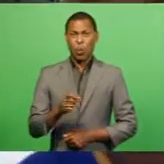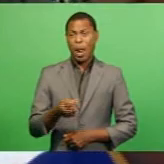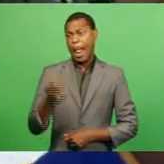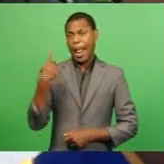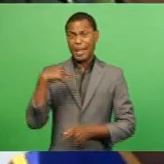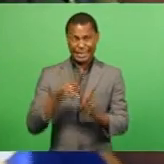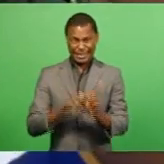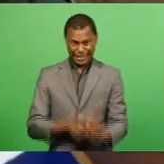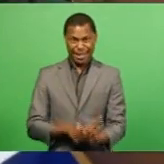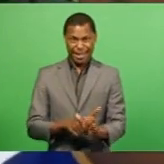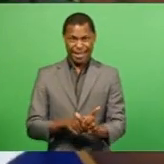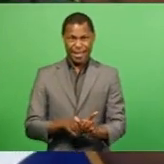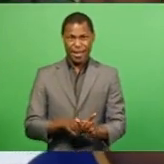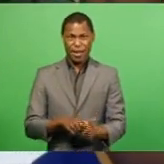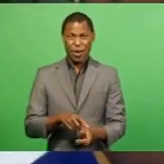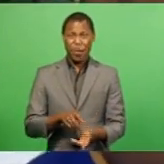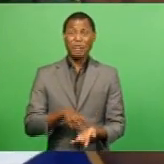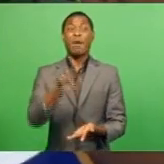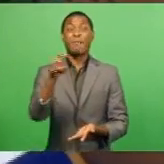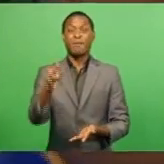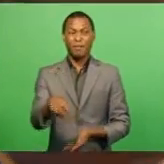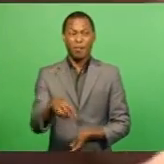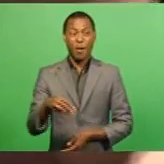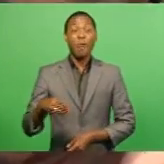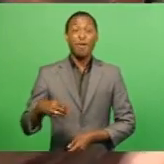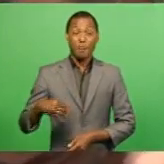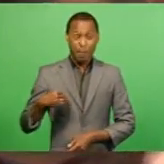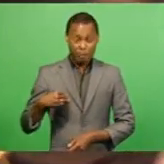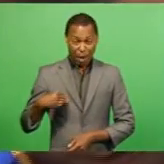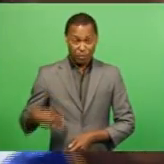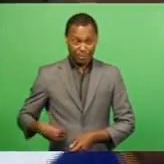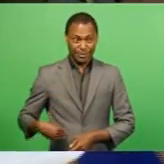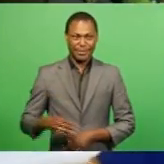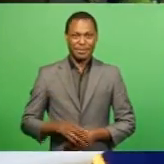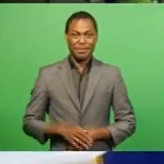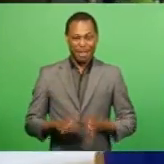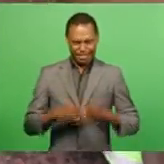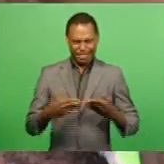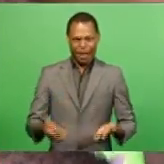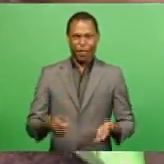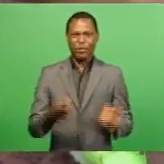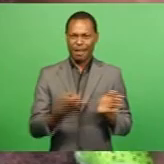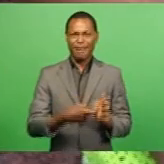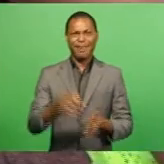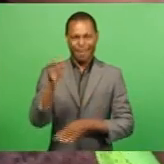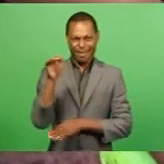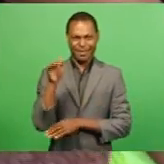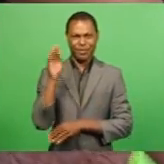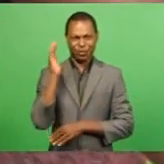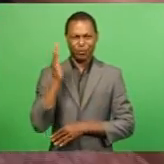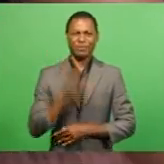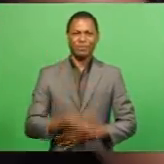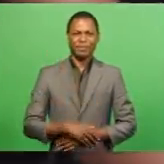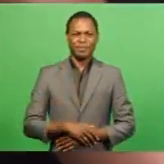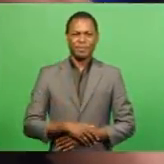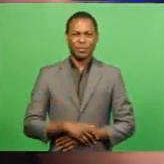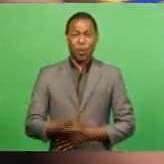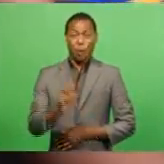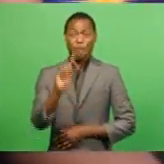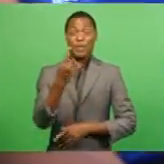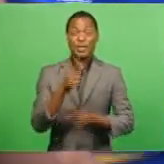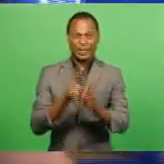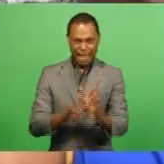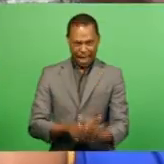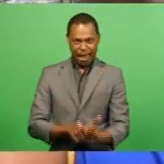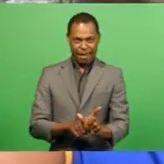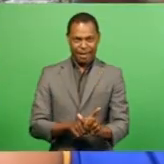jumped 13.02 and RKS 13.60. It will be his first year in the Coca-Cola